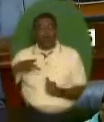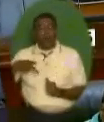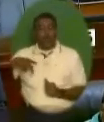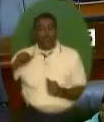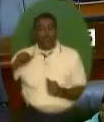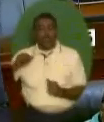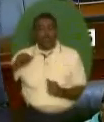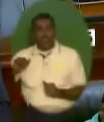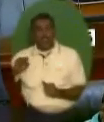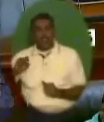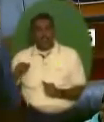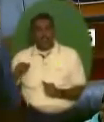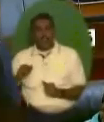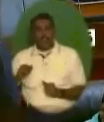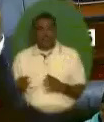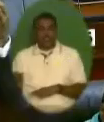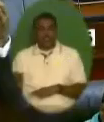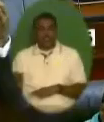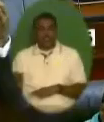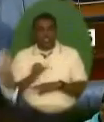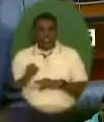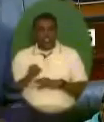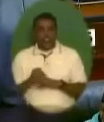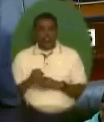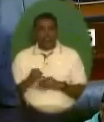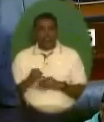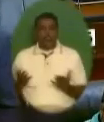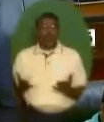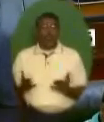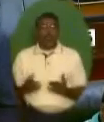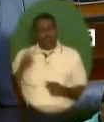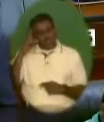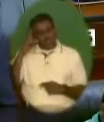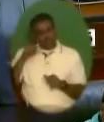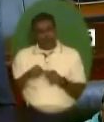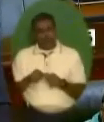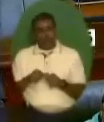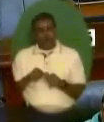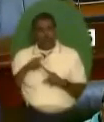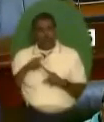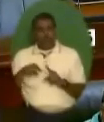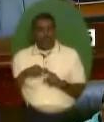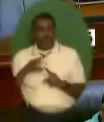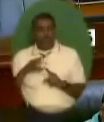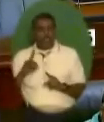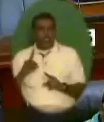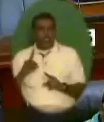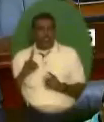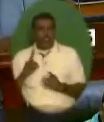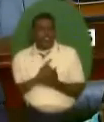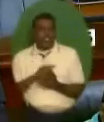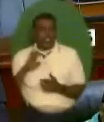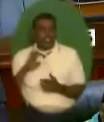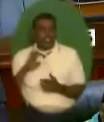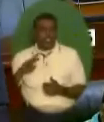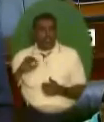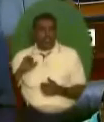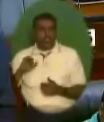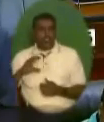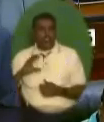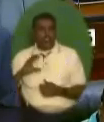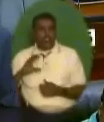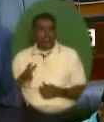Industrial Estate. I remember this classic phrase of the Right Honorable Dr. Eric Williams, father of the nation, as he turned